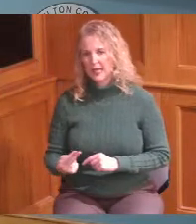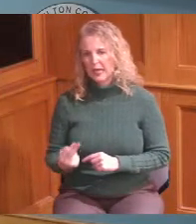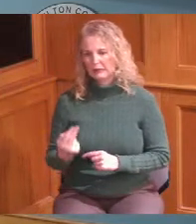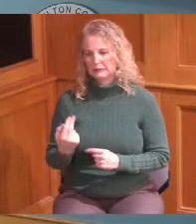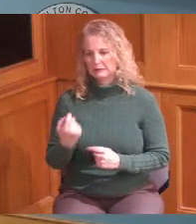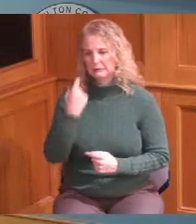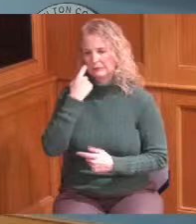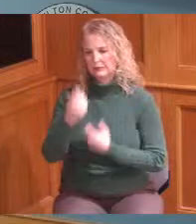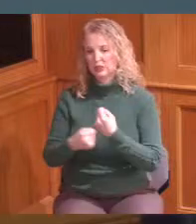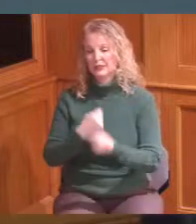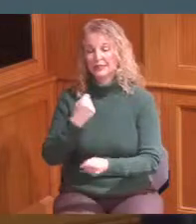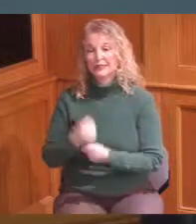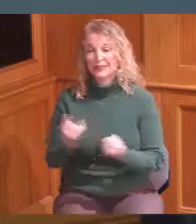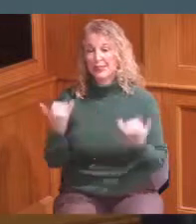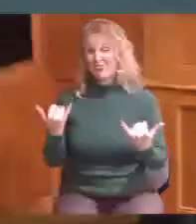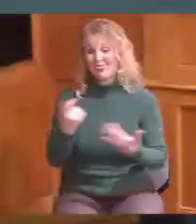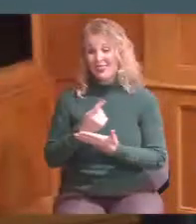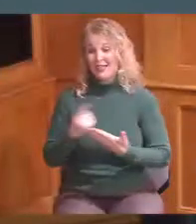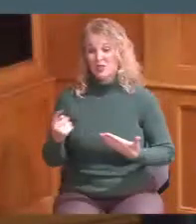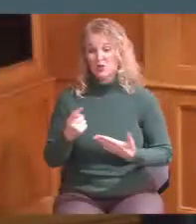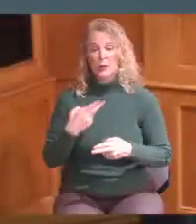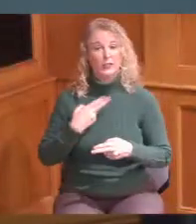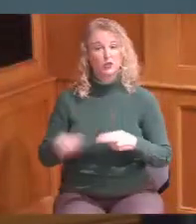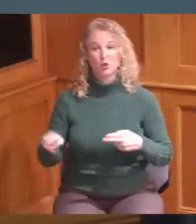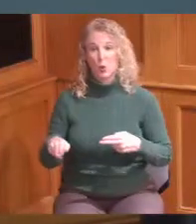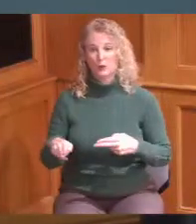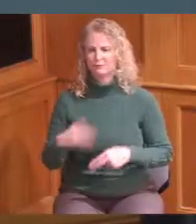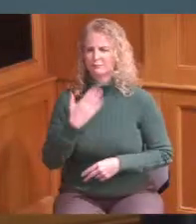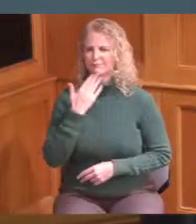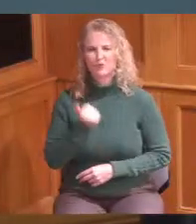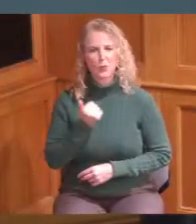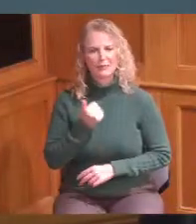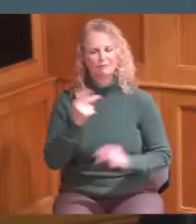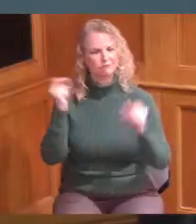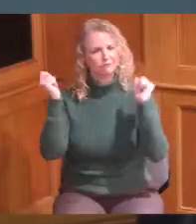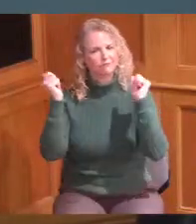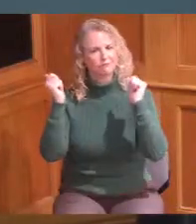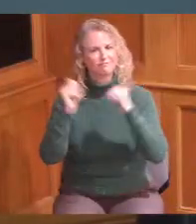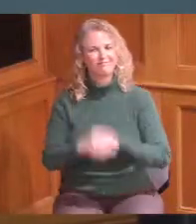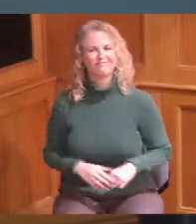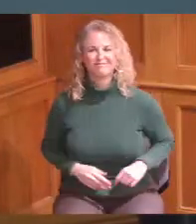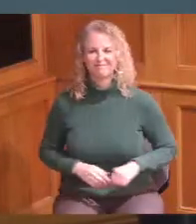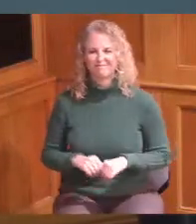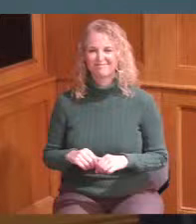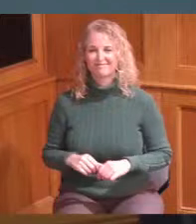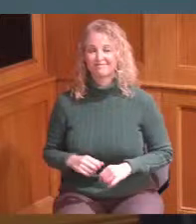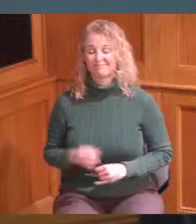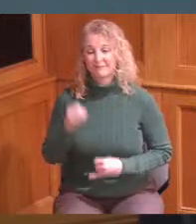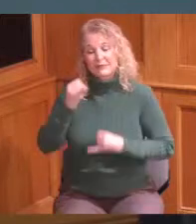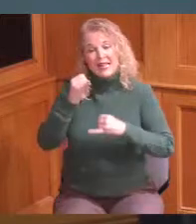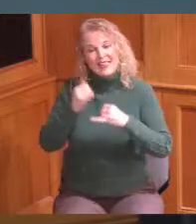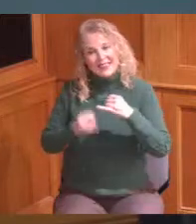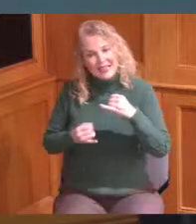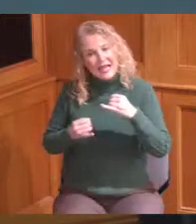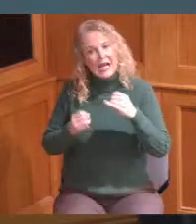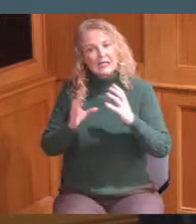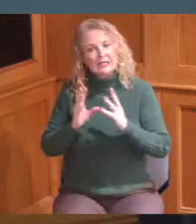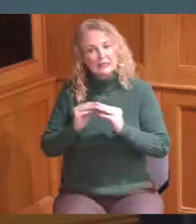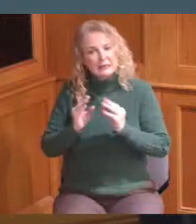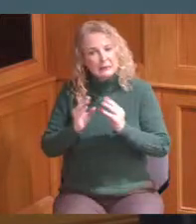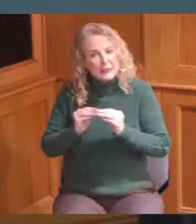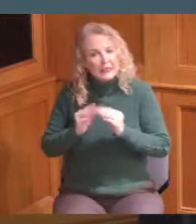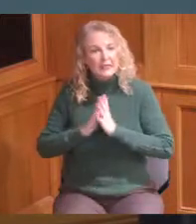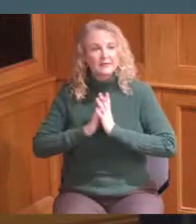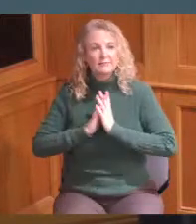And even though it was short and sweet, it was very concise, of course. We had our last one, and I'm not sure why we're